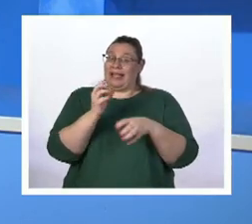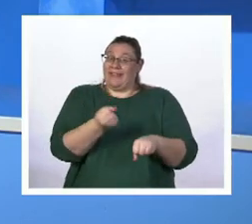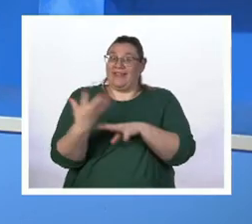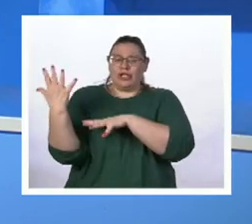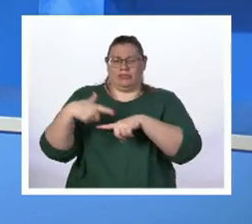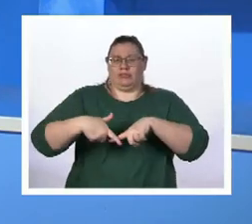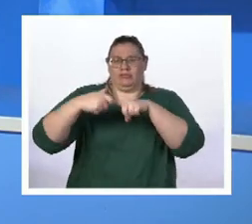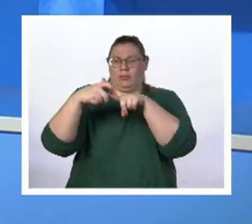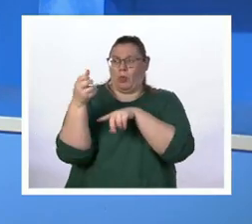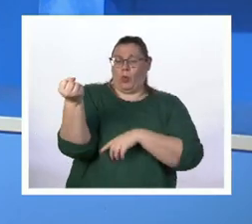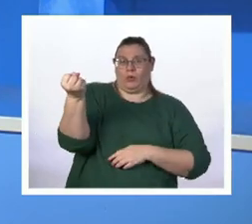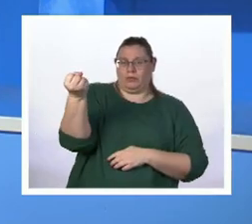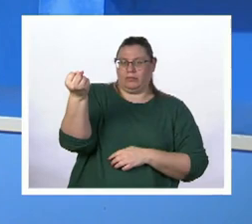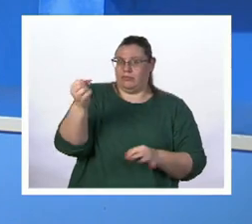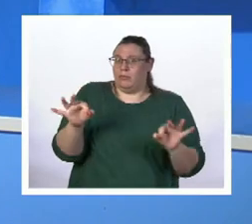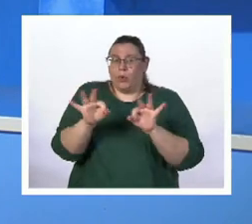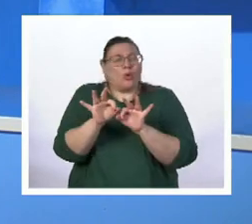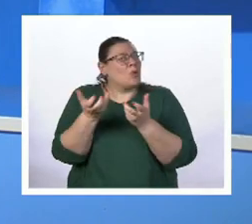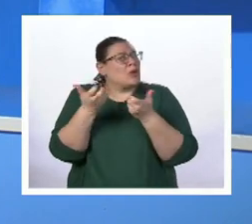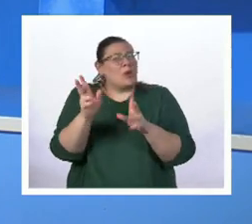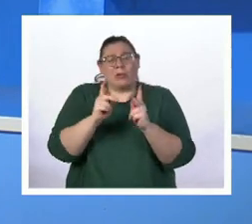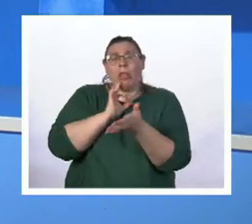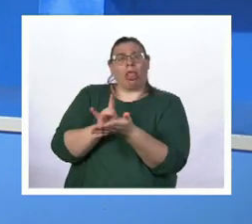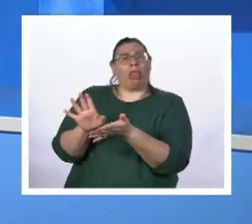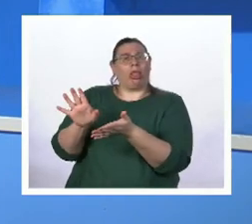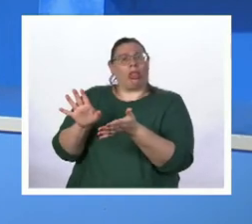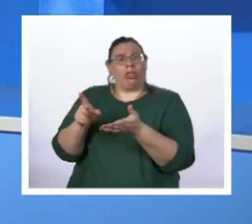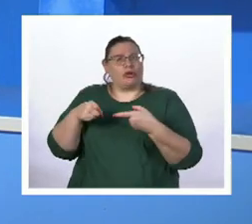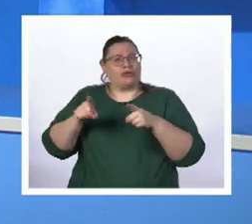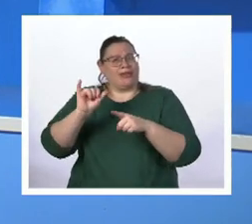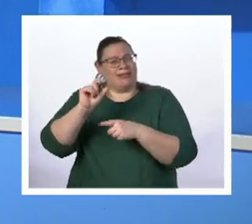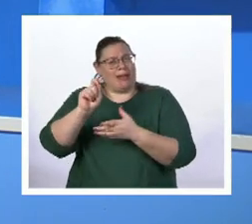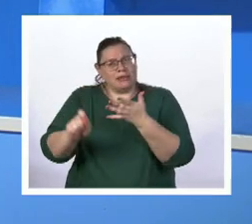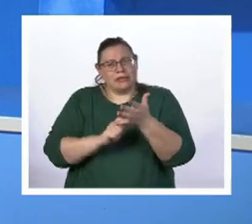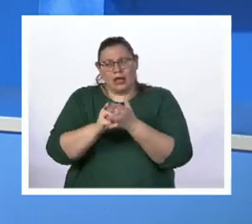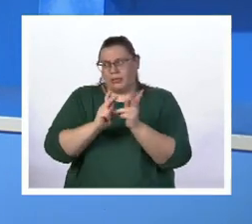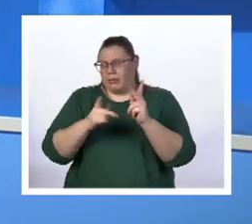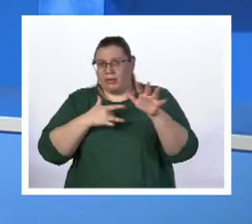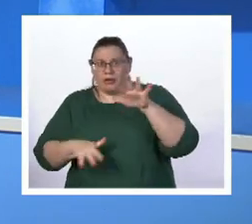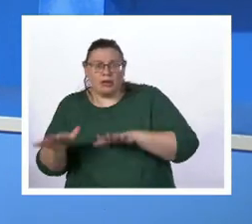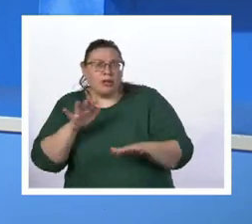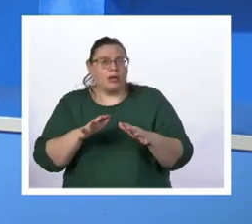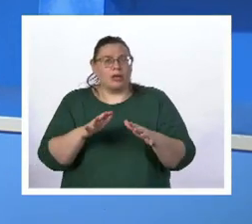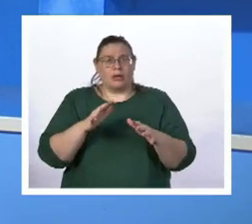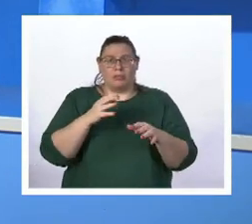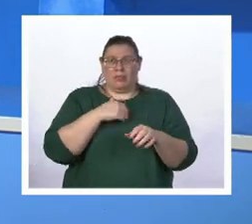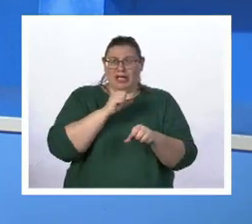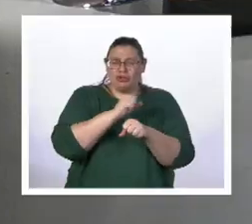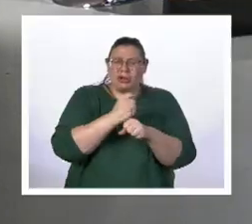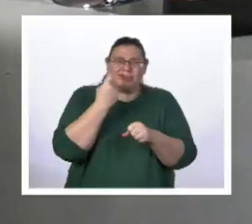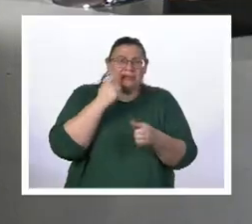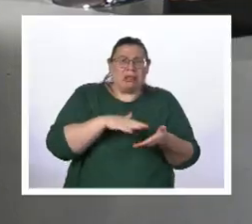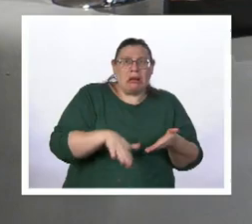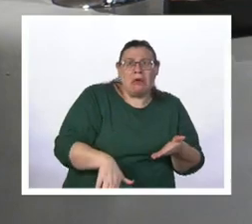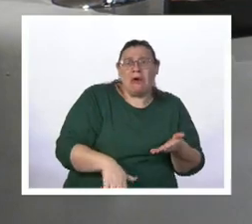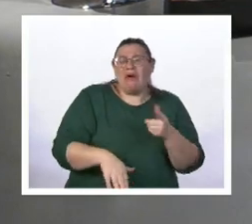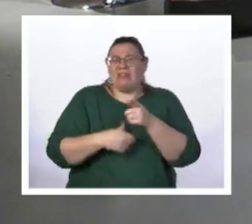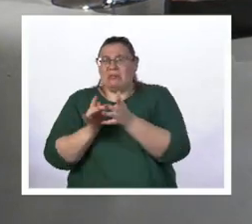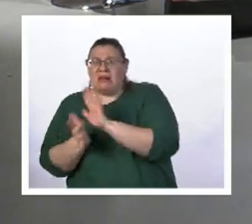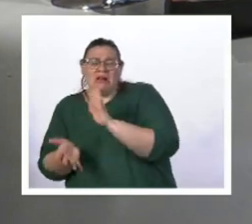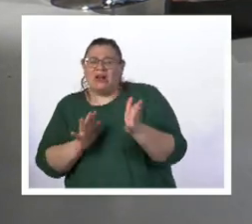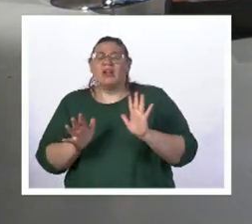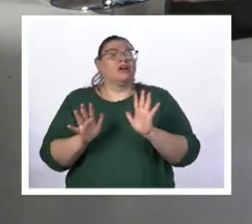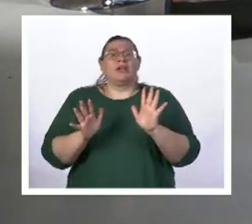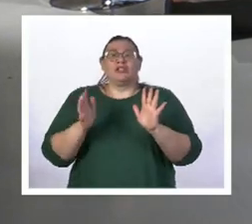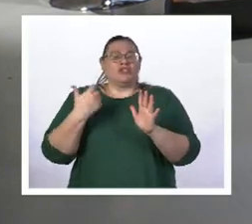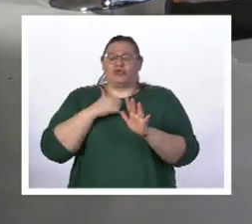evictions, which was very significant. We don't want people being kicked out during this time of uncertainty. People are getting laid off, uncertain about their medical condition. So we